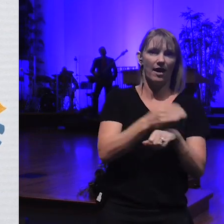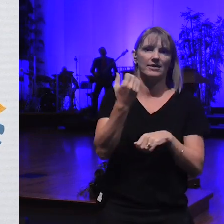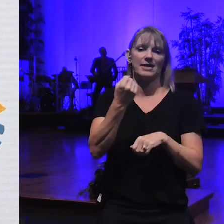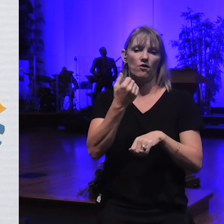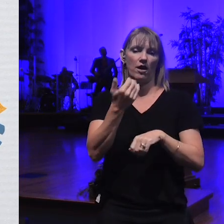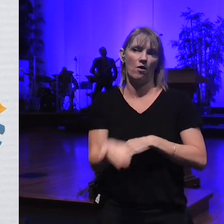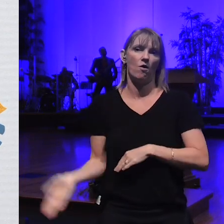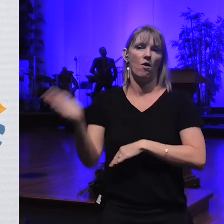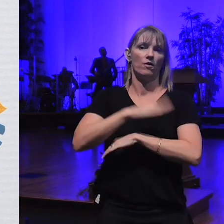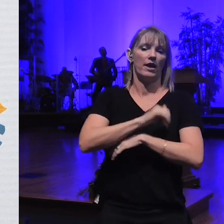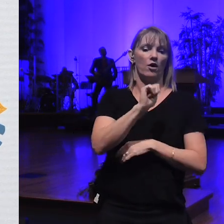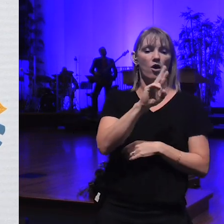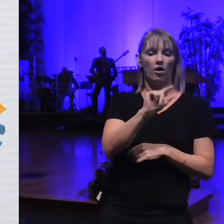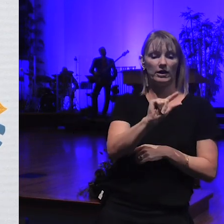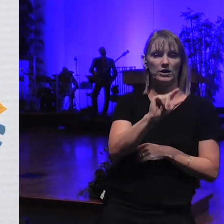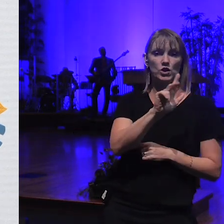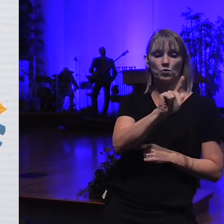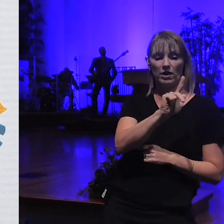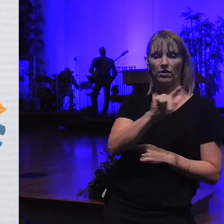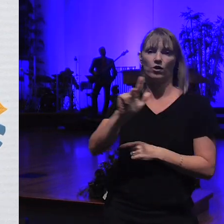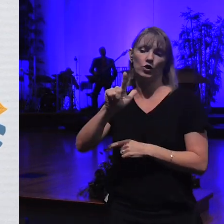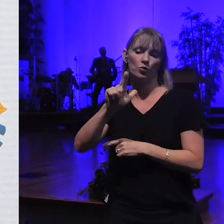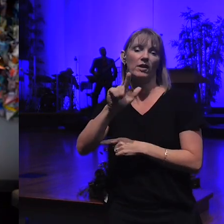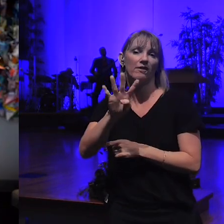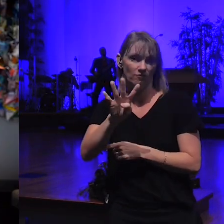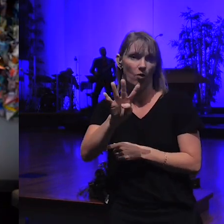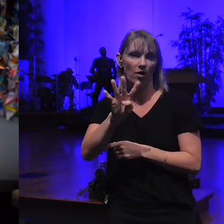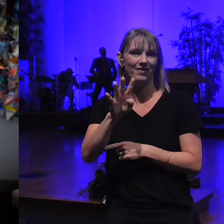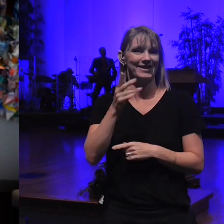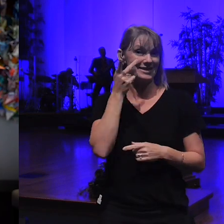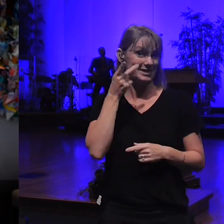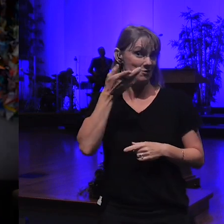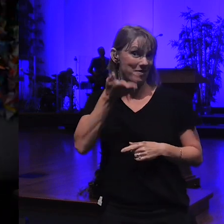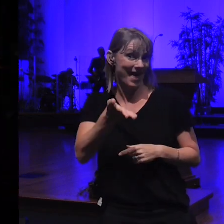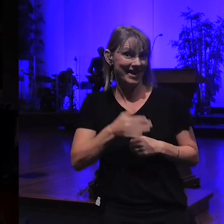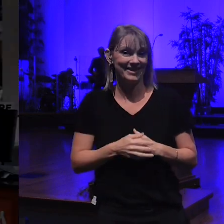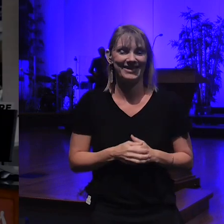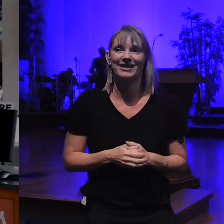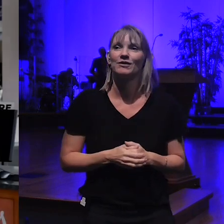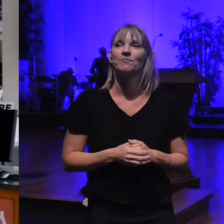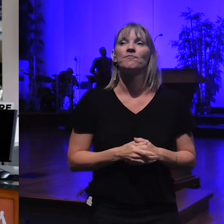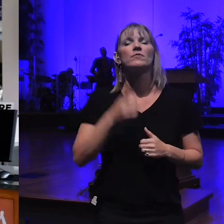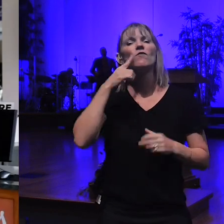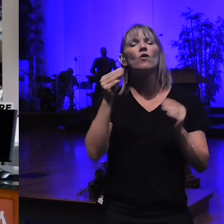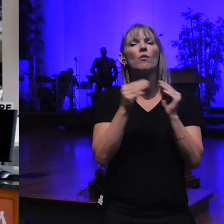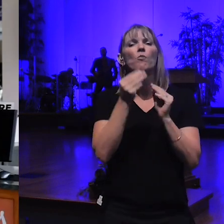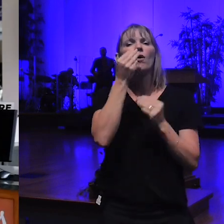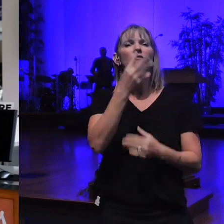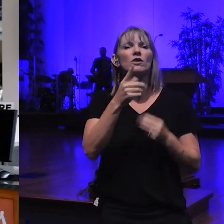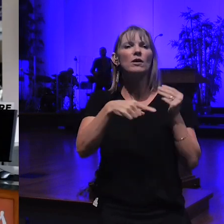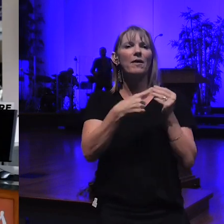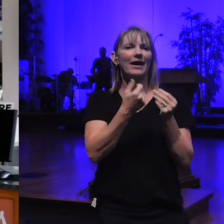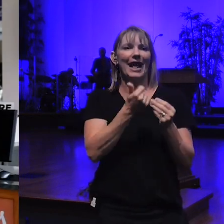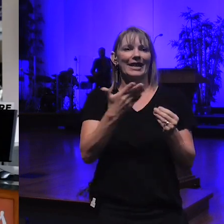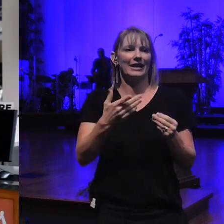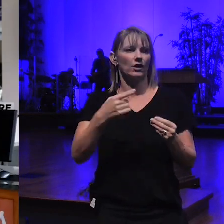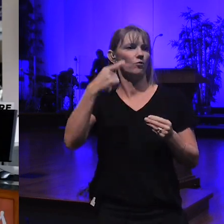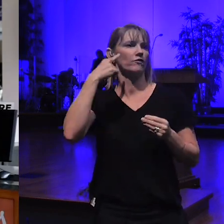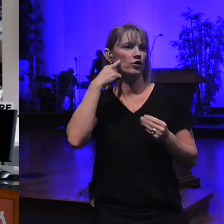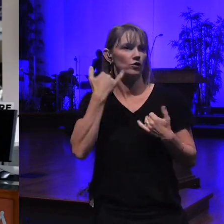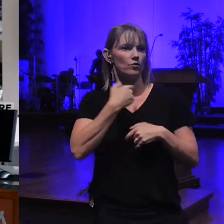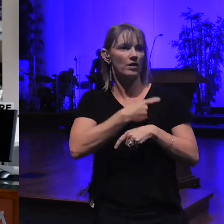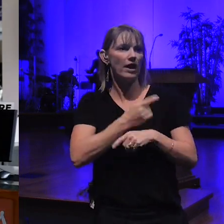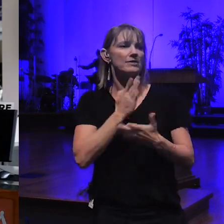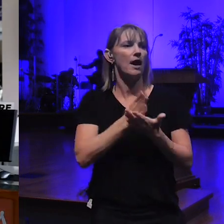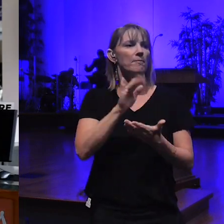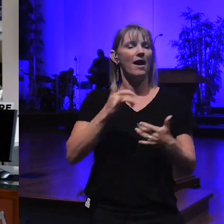day Saturday, August 23rd and 24th. See you then. For more information about anything you've heard